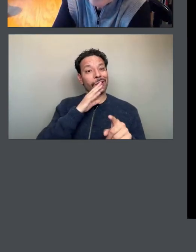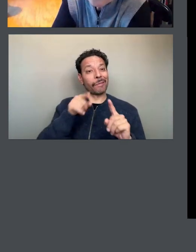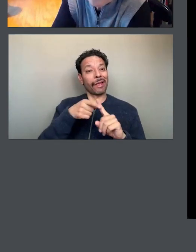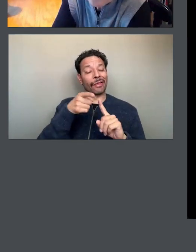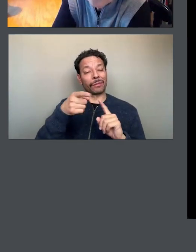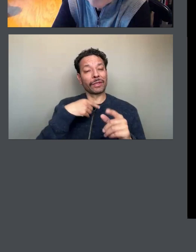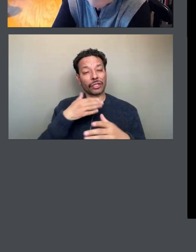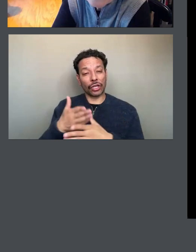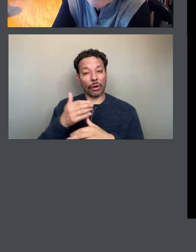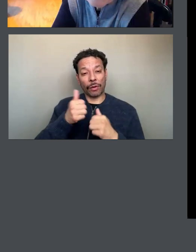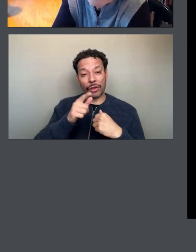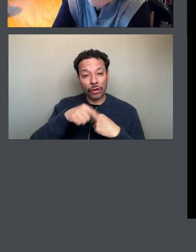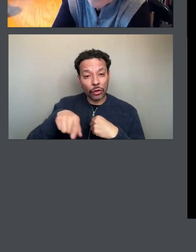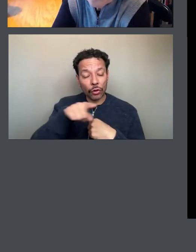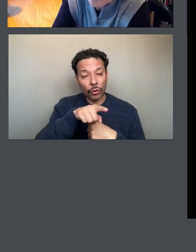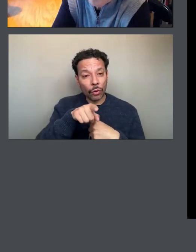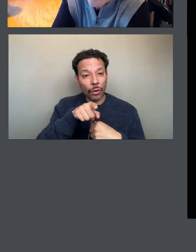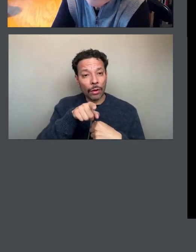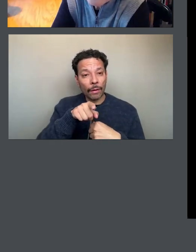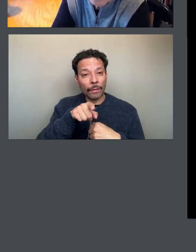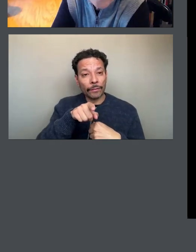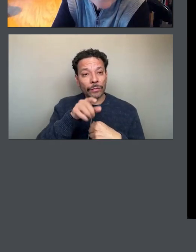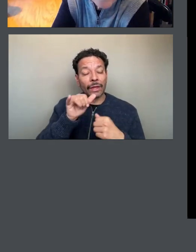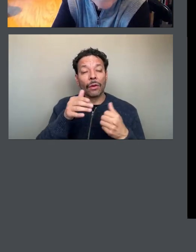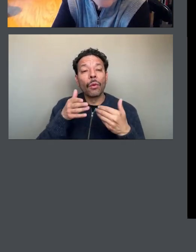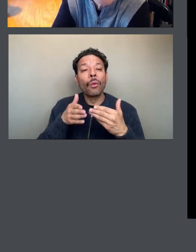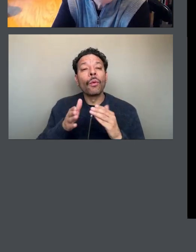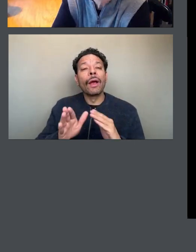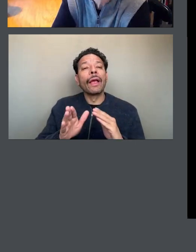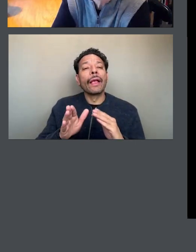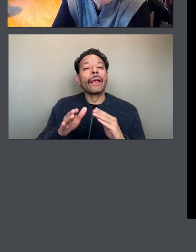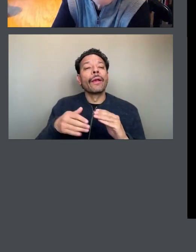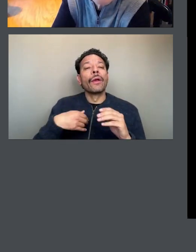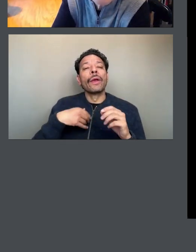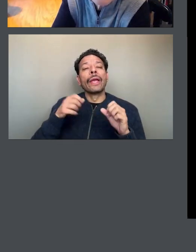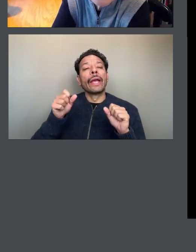shared with you the way that we can